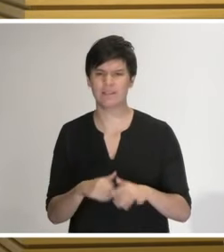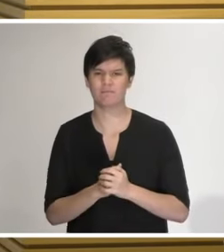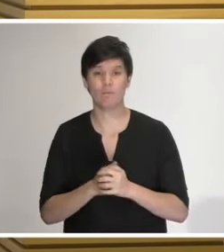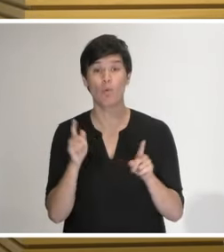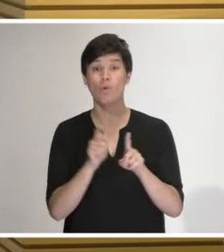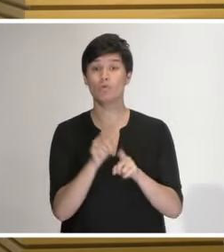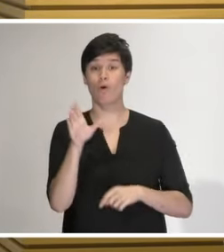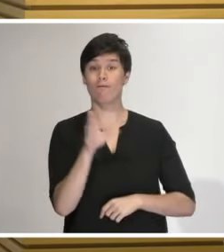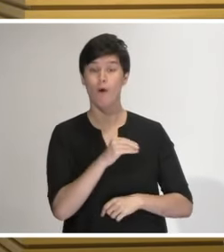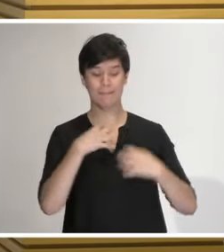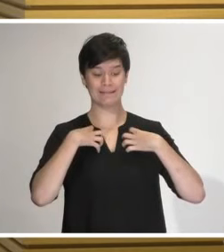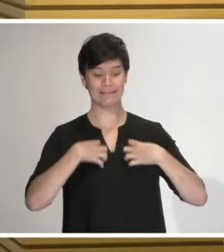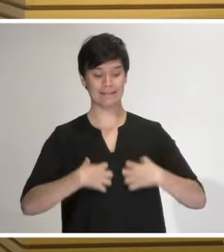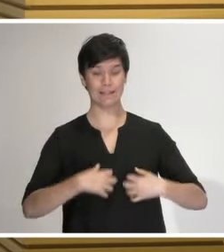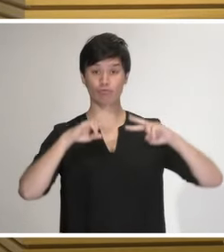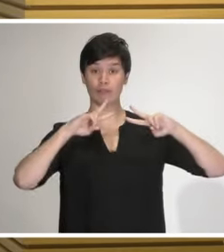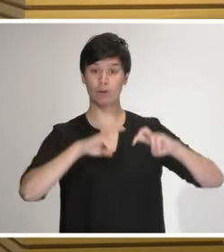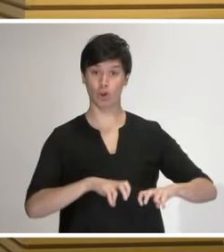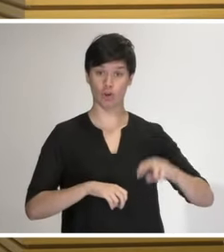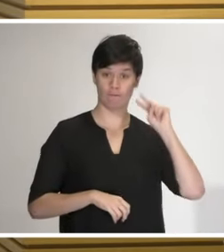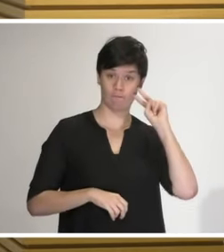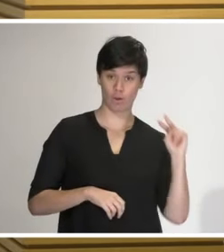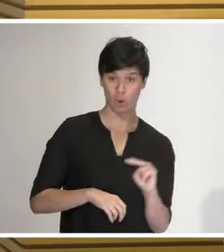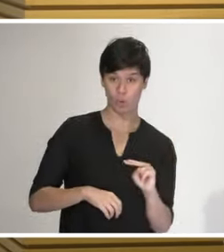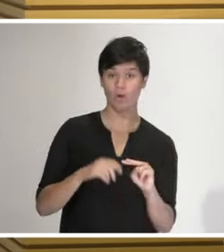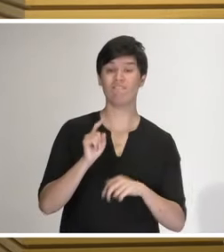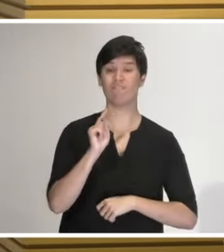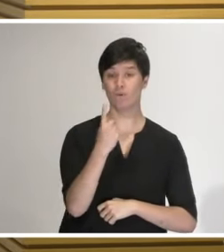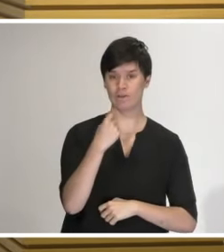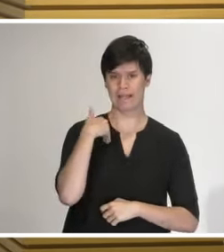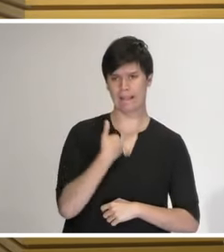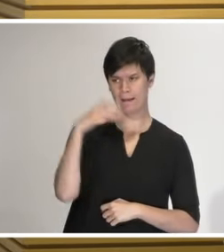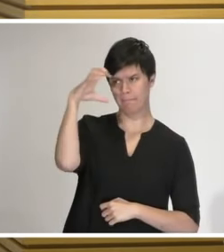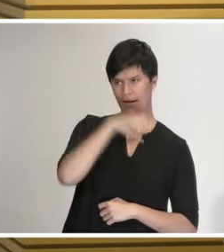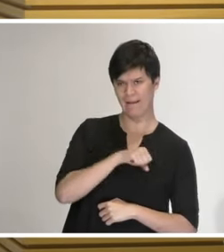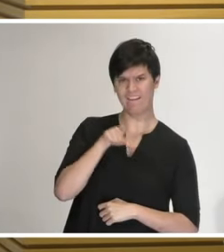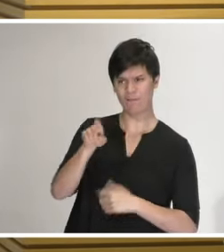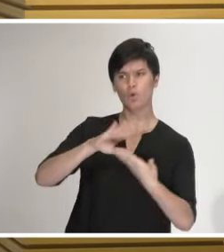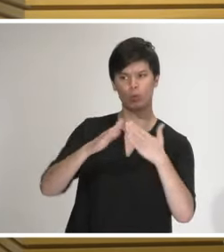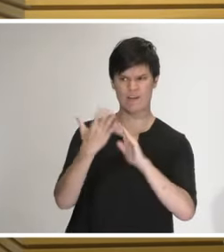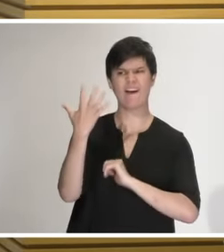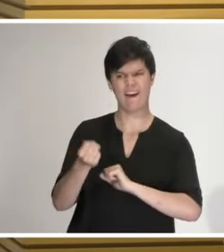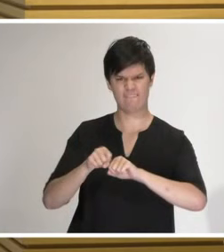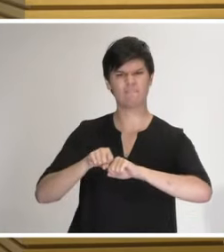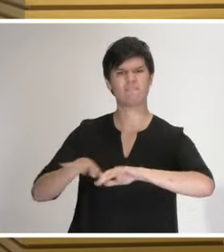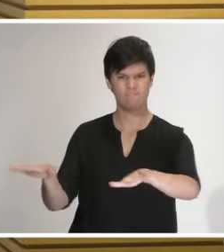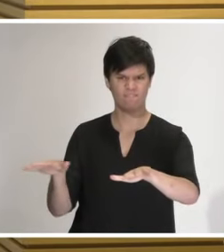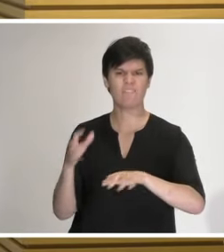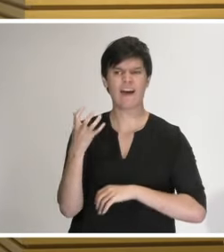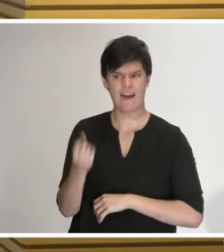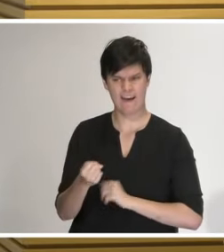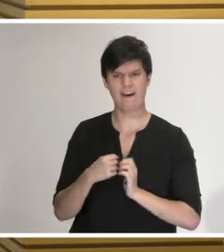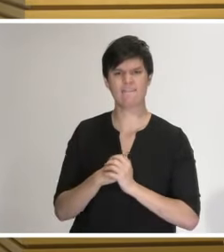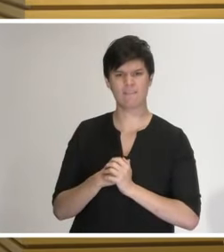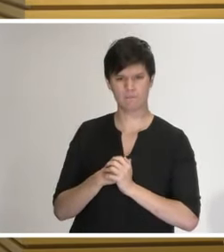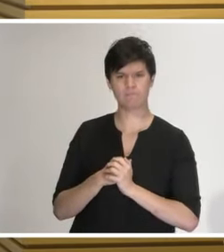epidemiology perspective, you have to be able to believe that you've got enough people in the community who would have